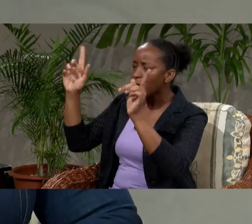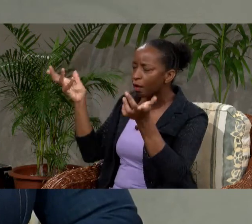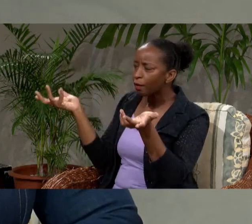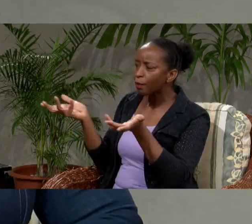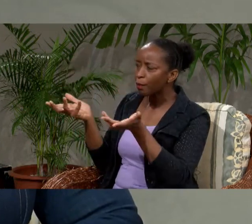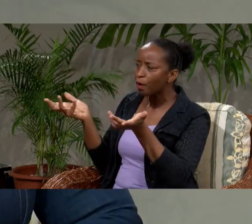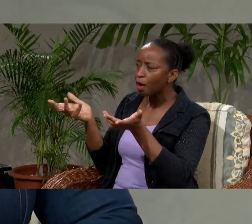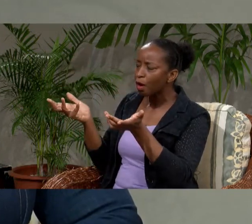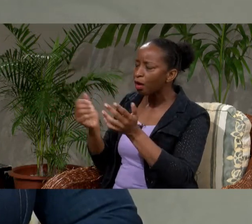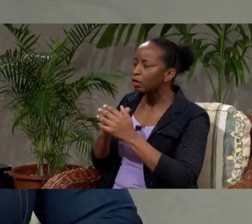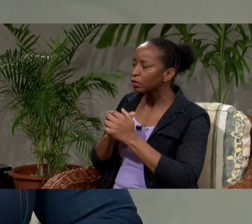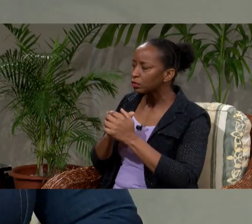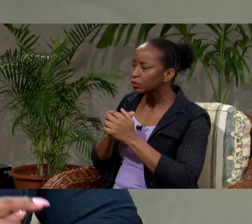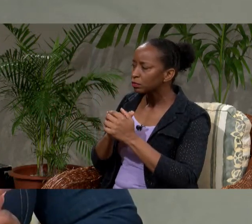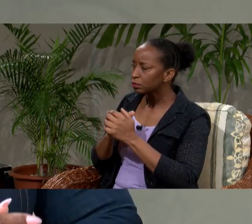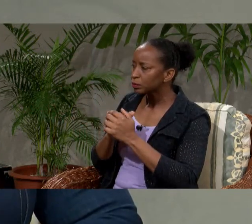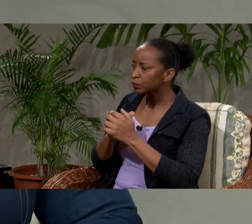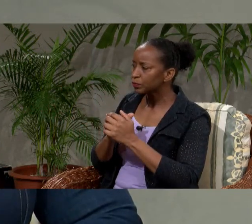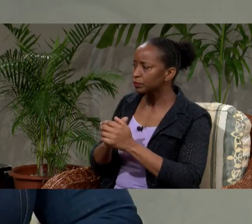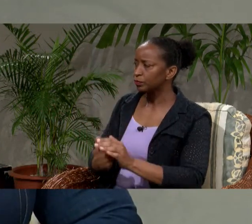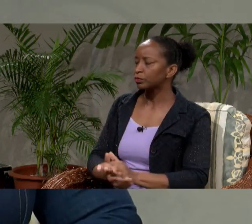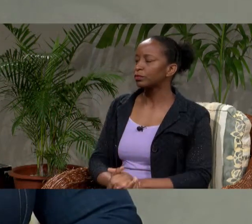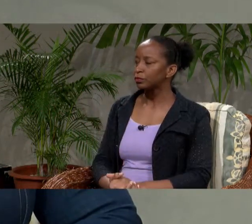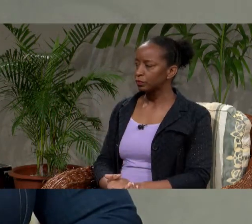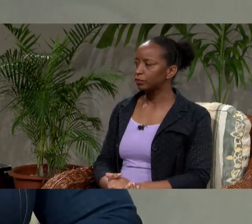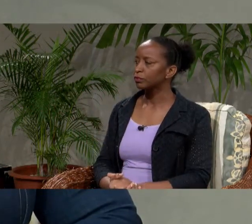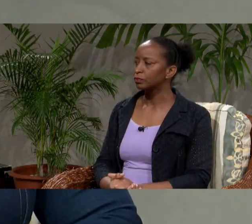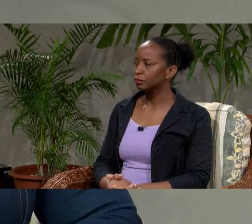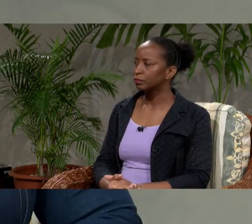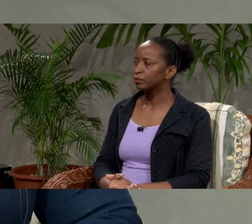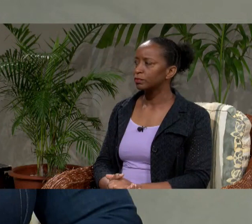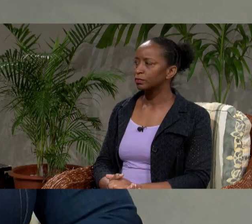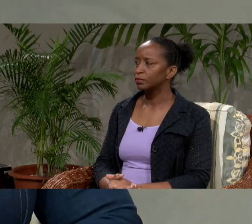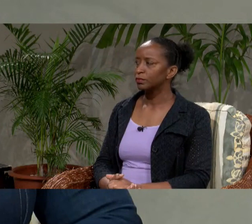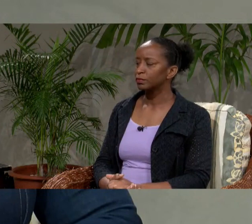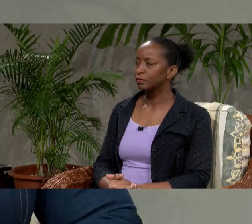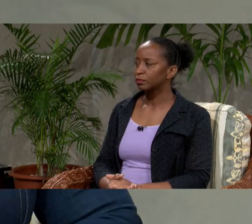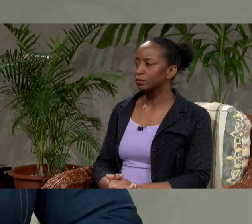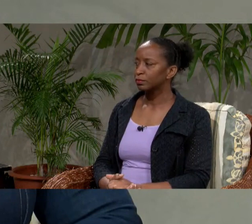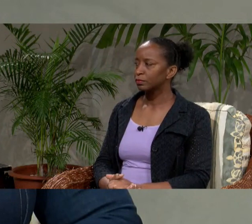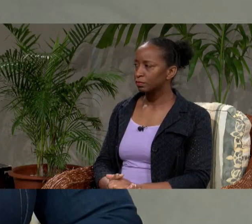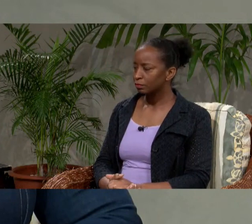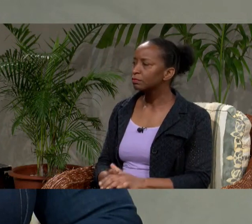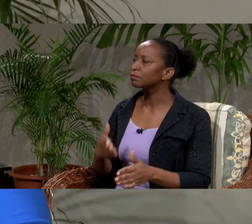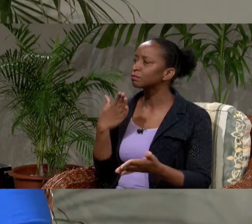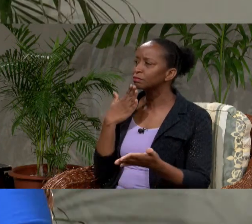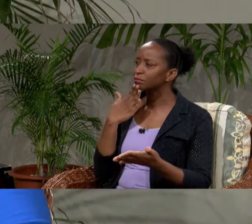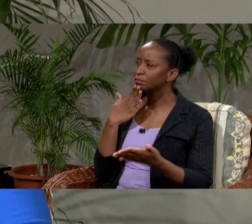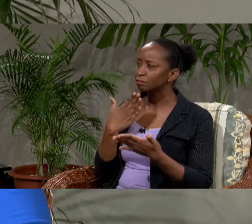for the members of your community generally? Very good point.